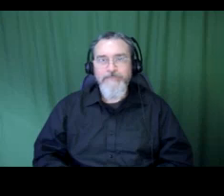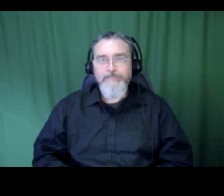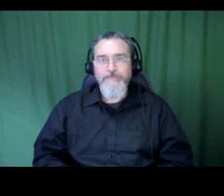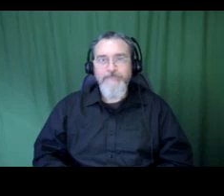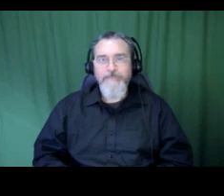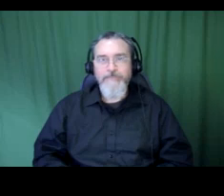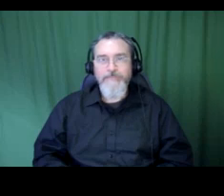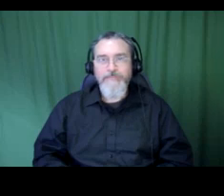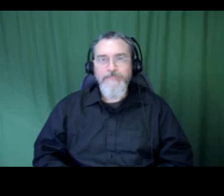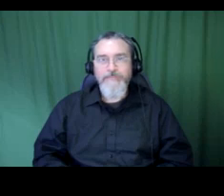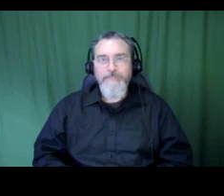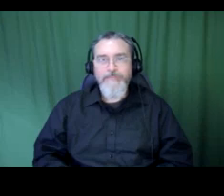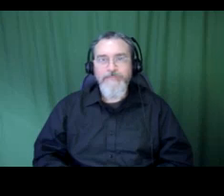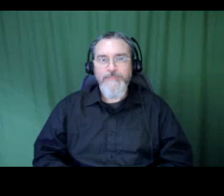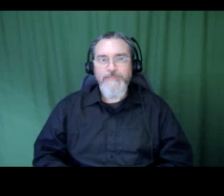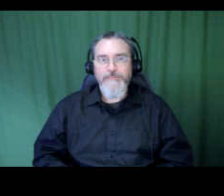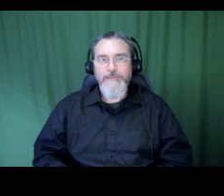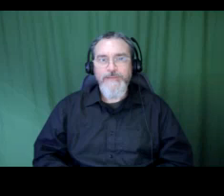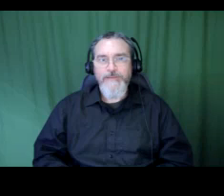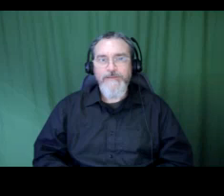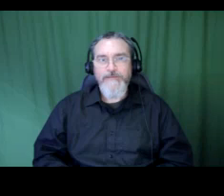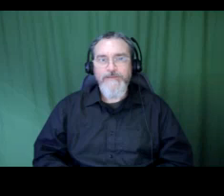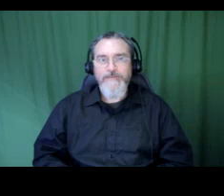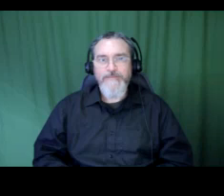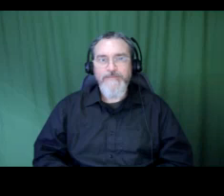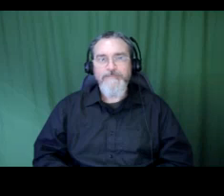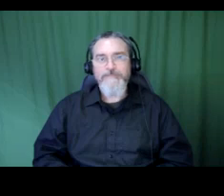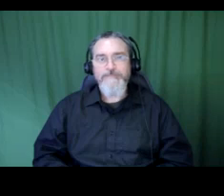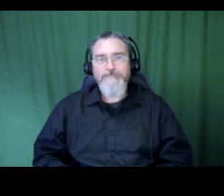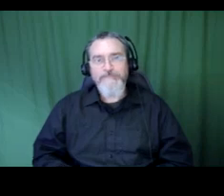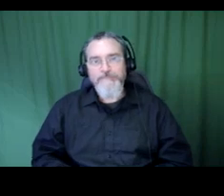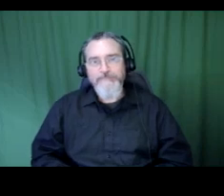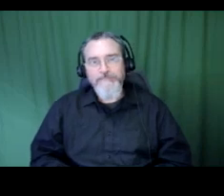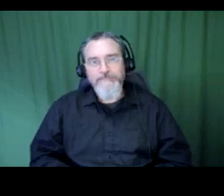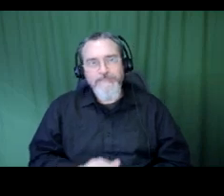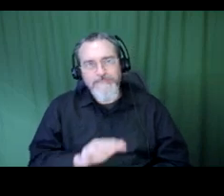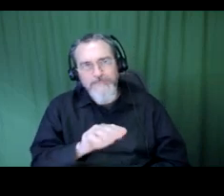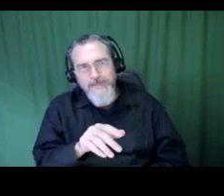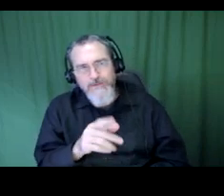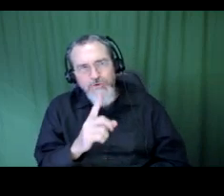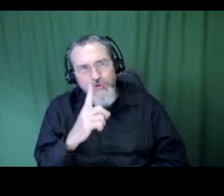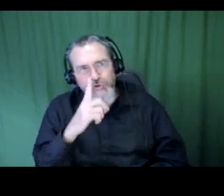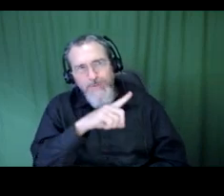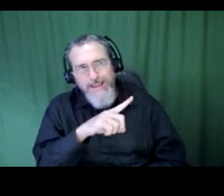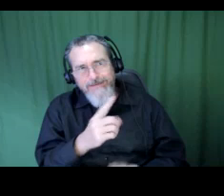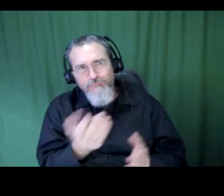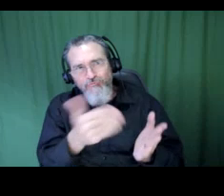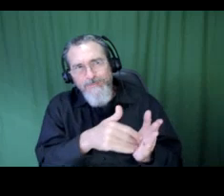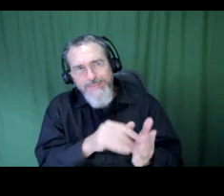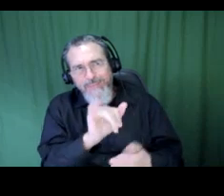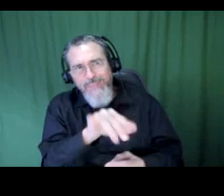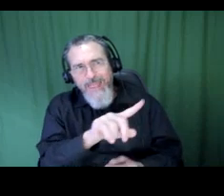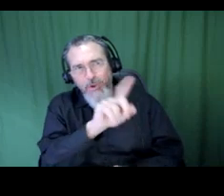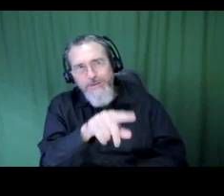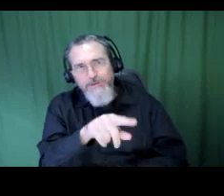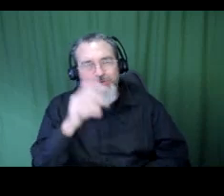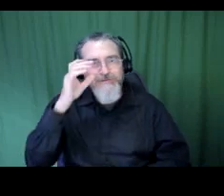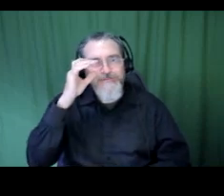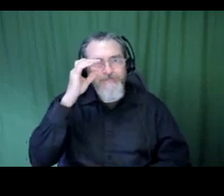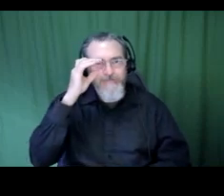Can you say that question again? Yeah, is it in the